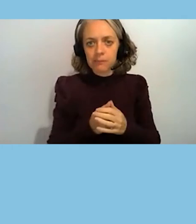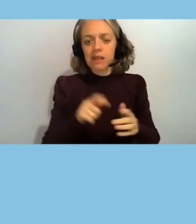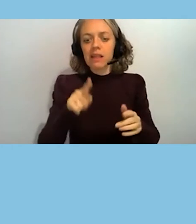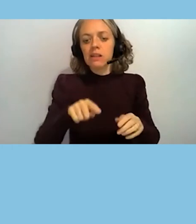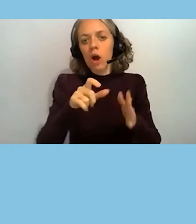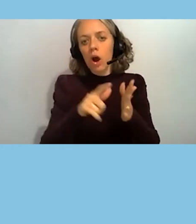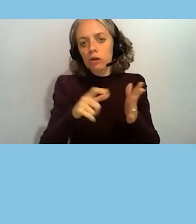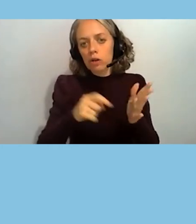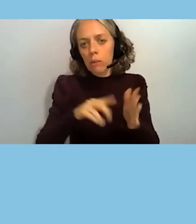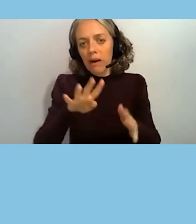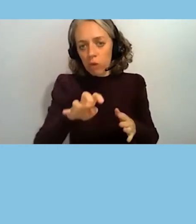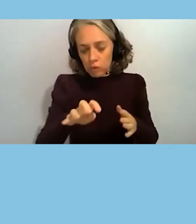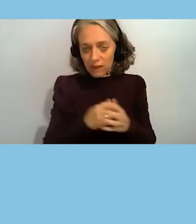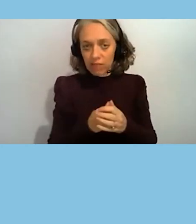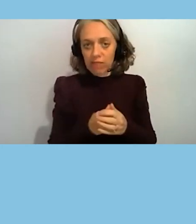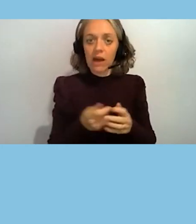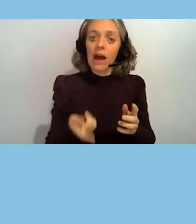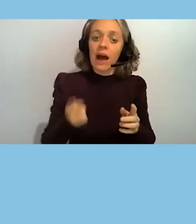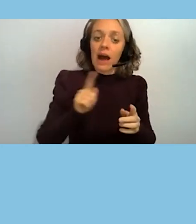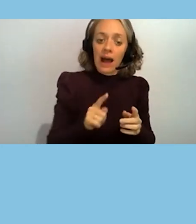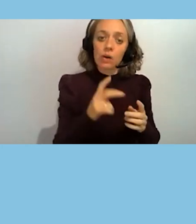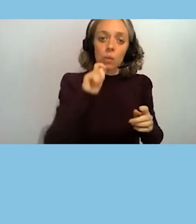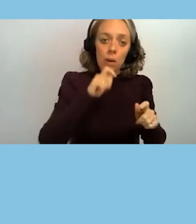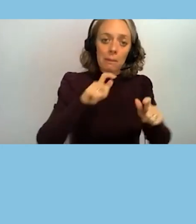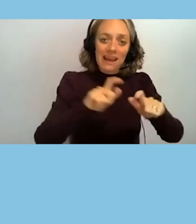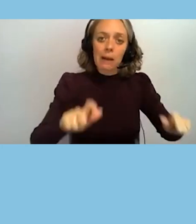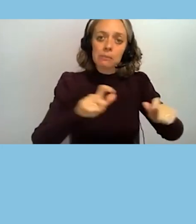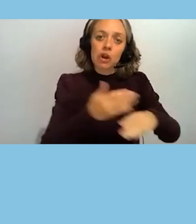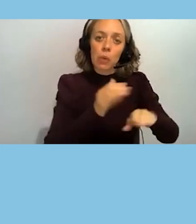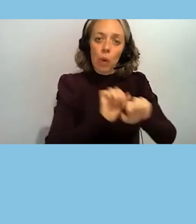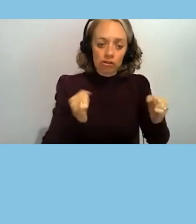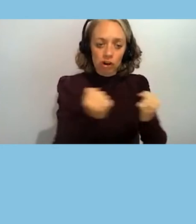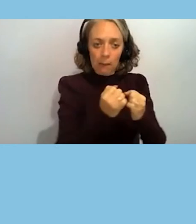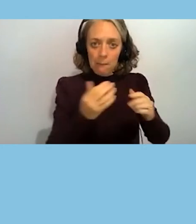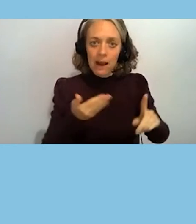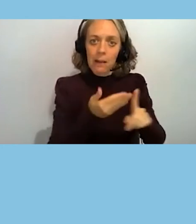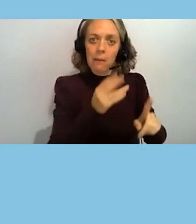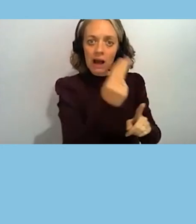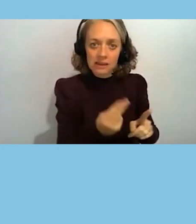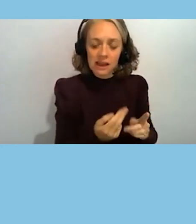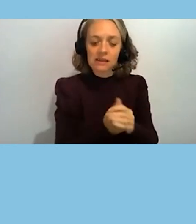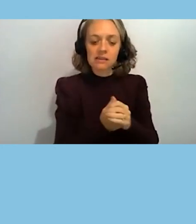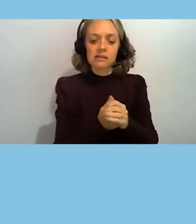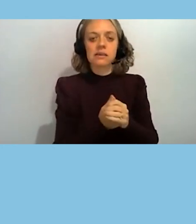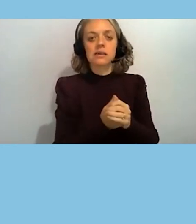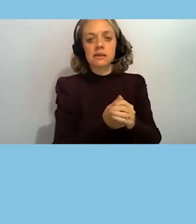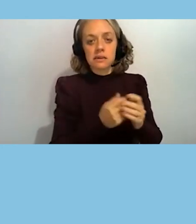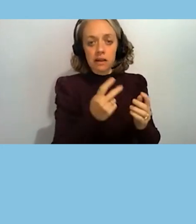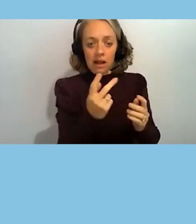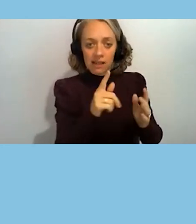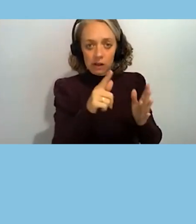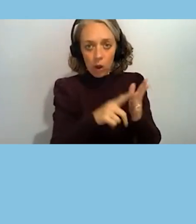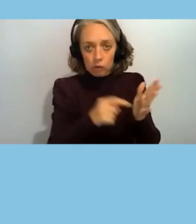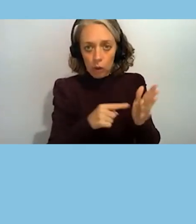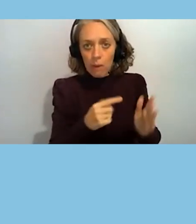As well as those two talk sessions, there'll be a captioning workshop for artists led by Asad Raza and Olivia Fairweather on October